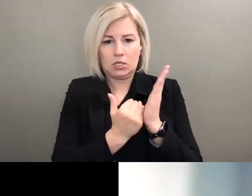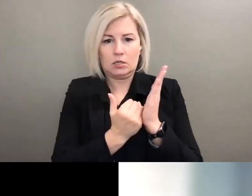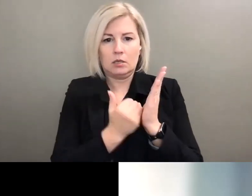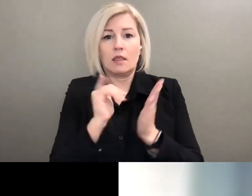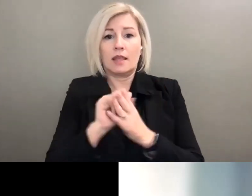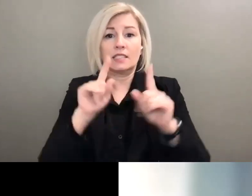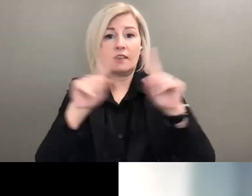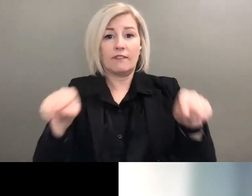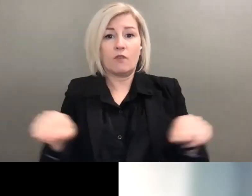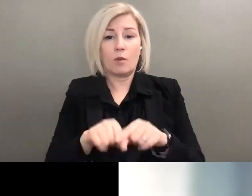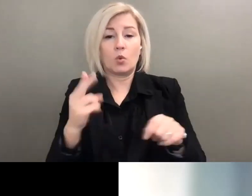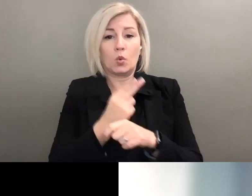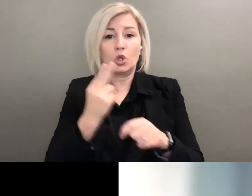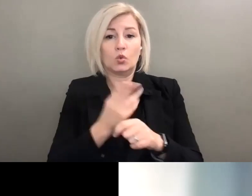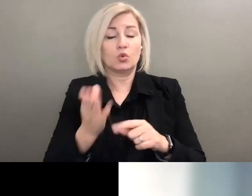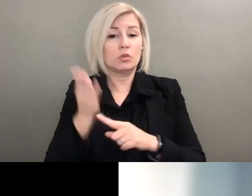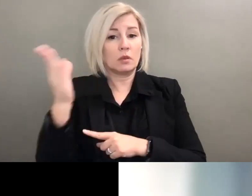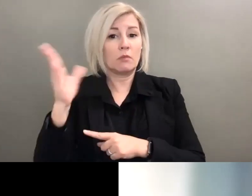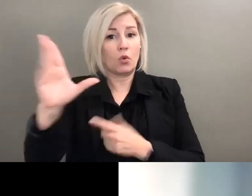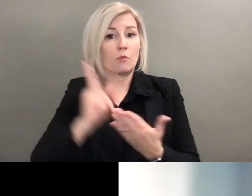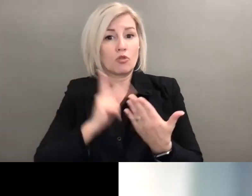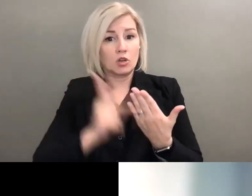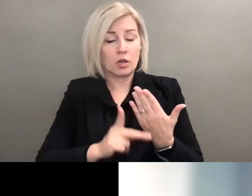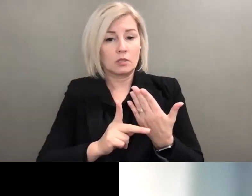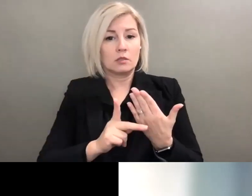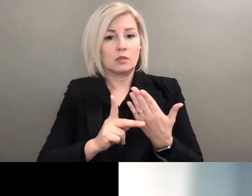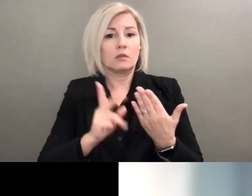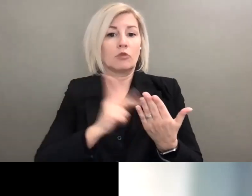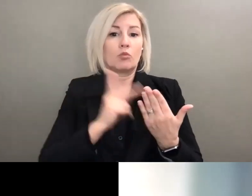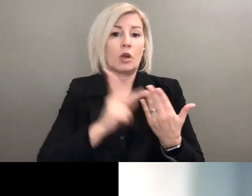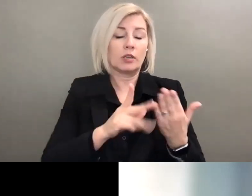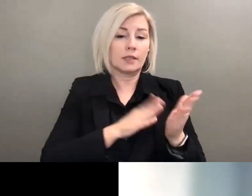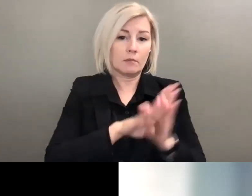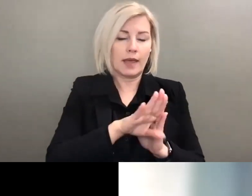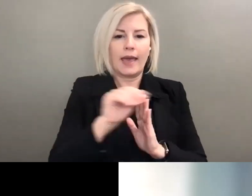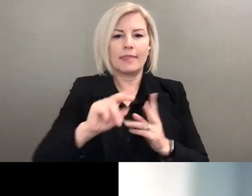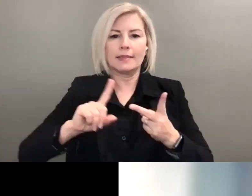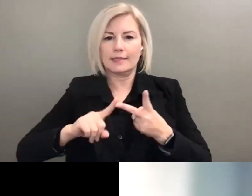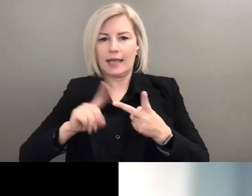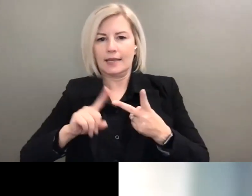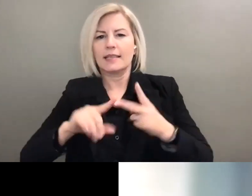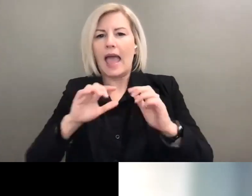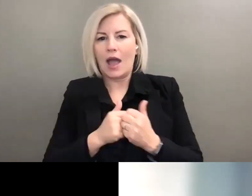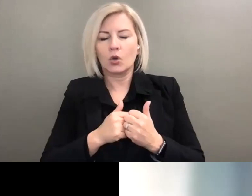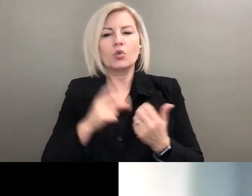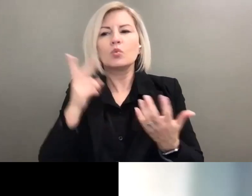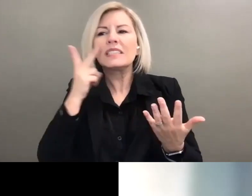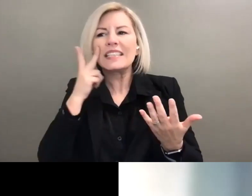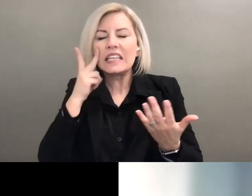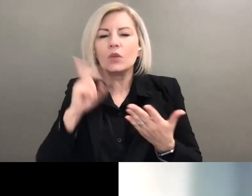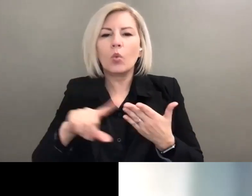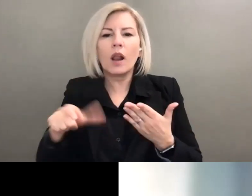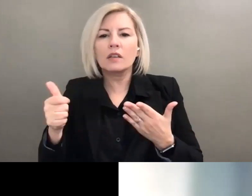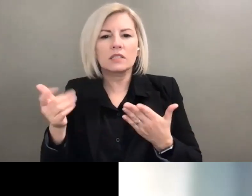that you'll use to submit your project to projects and development. And the second is how you check out what has already been